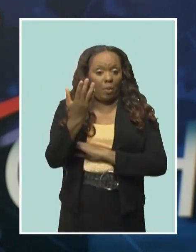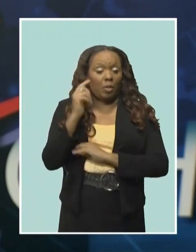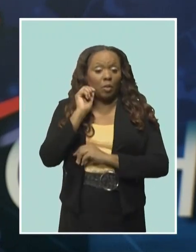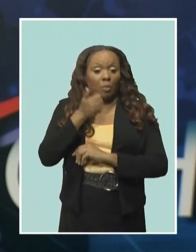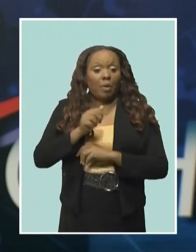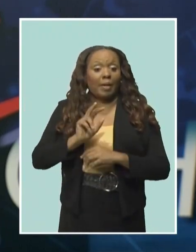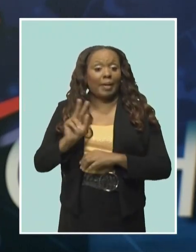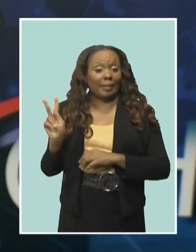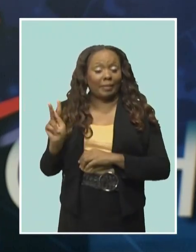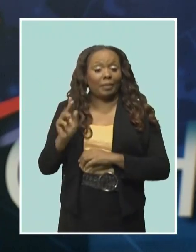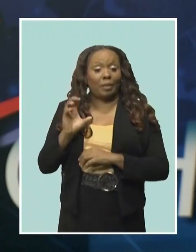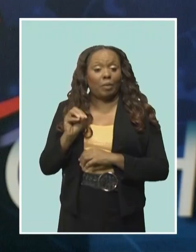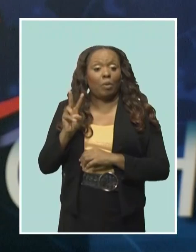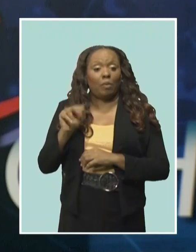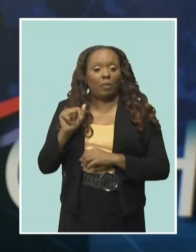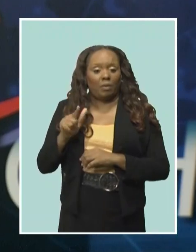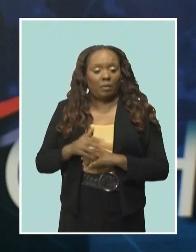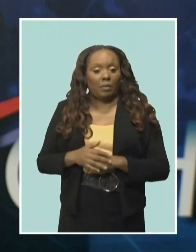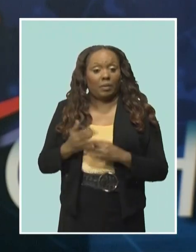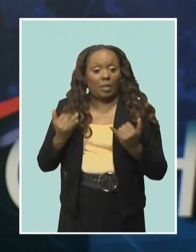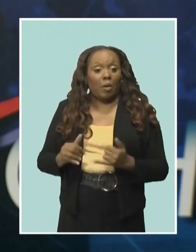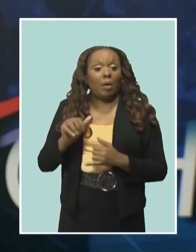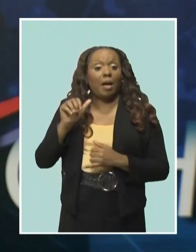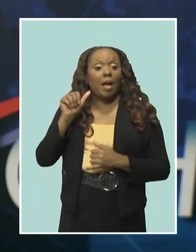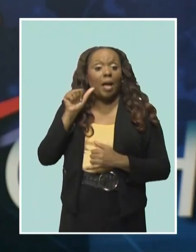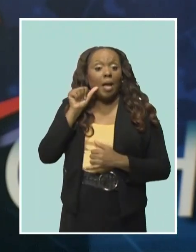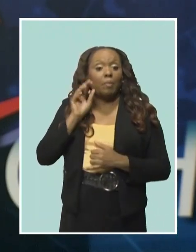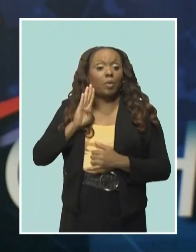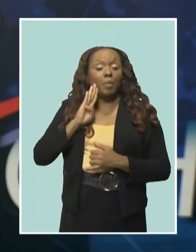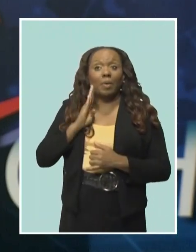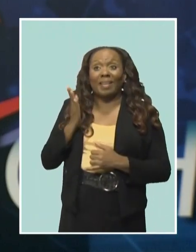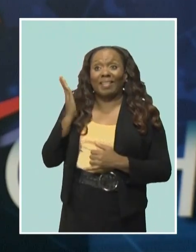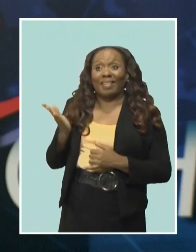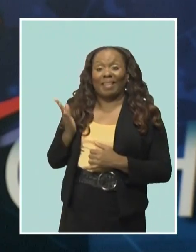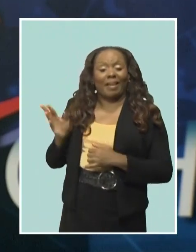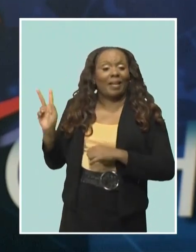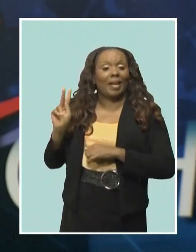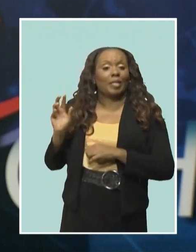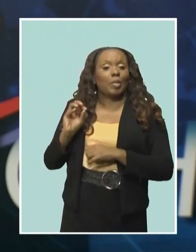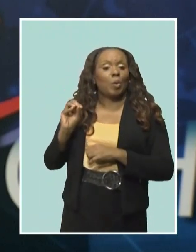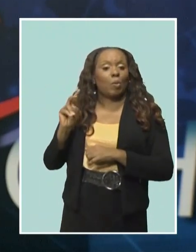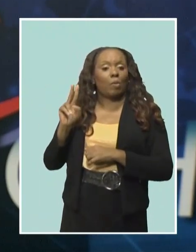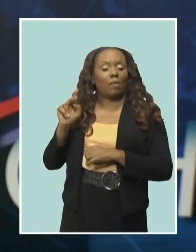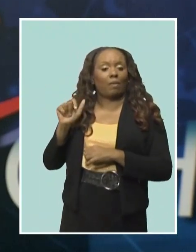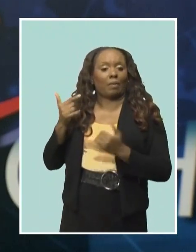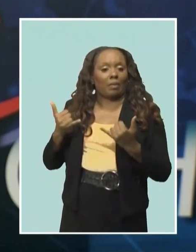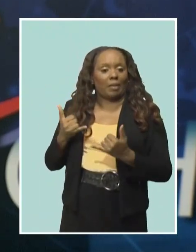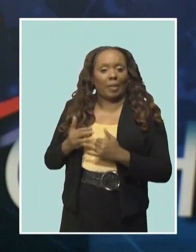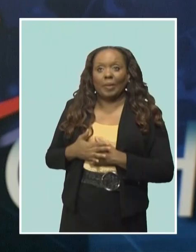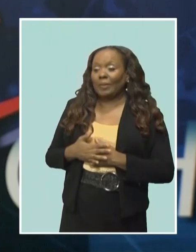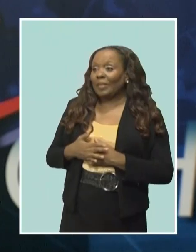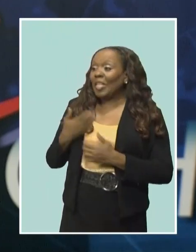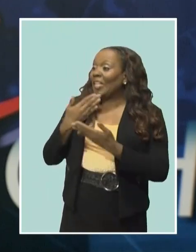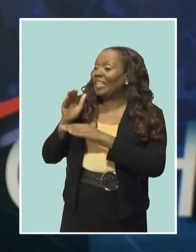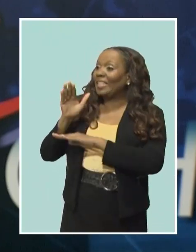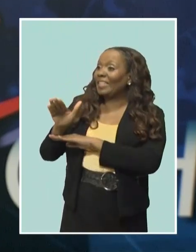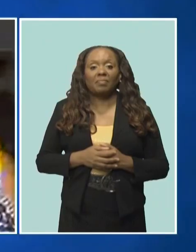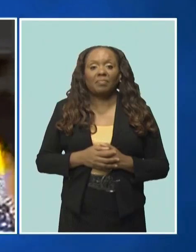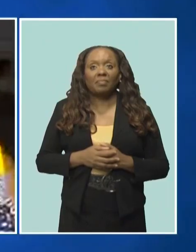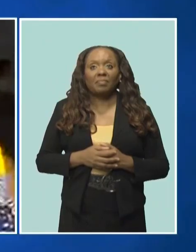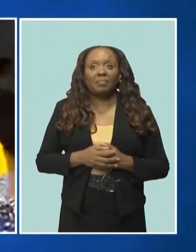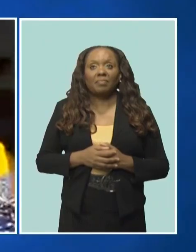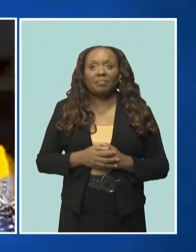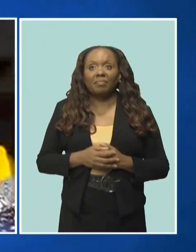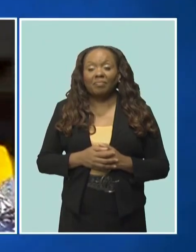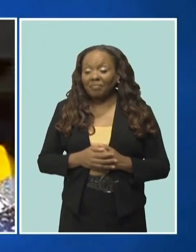and it is there that we join Anne-Marie Burke for a sense of what tomorrow could be like. Good evening, Anne-Marie. Well,